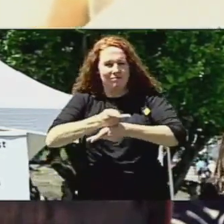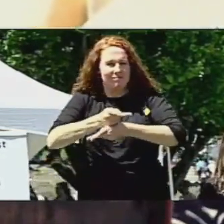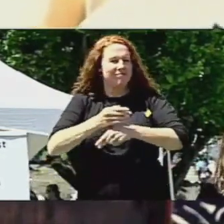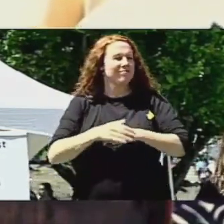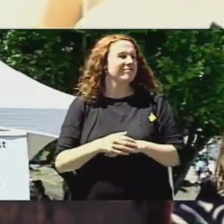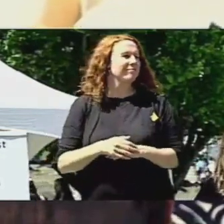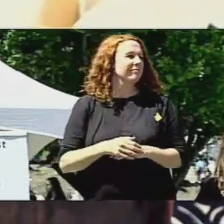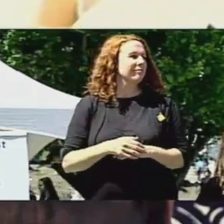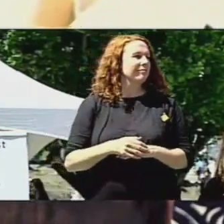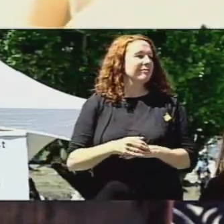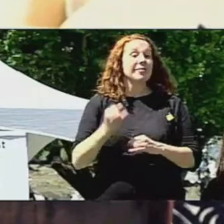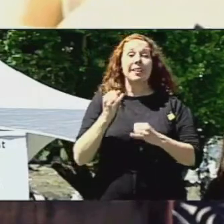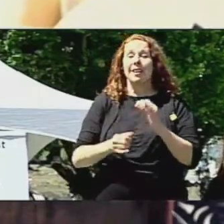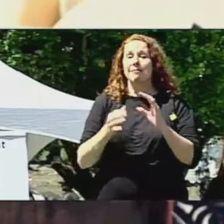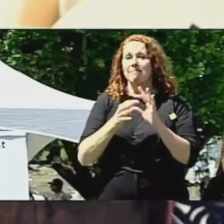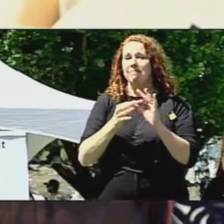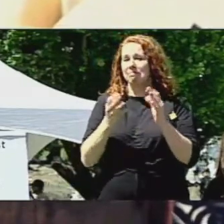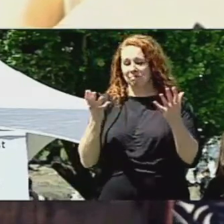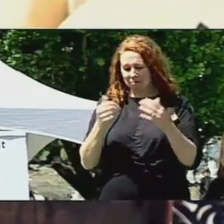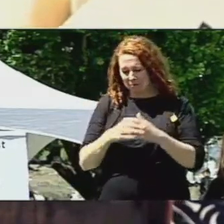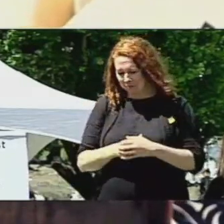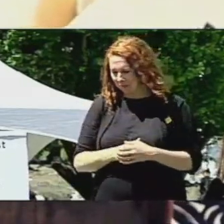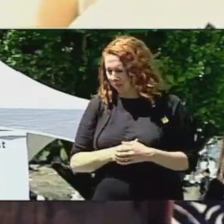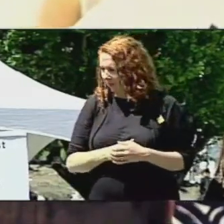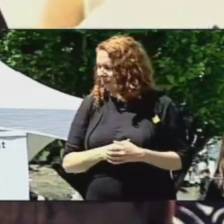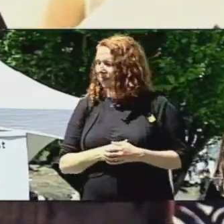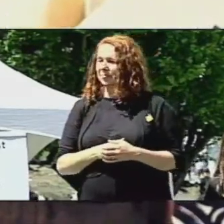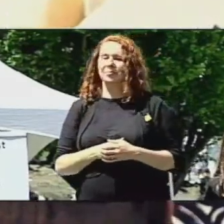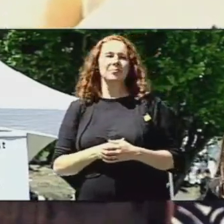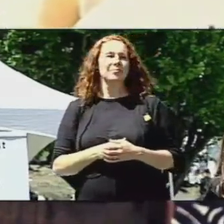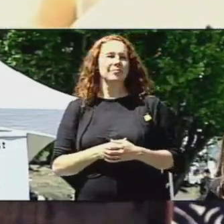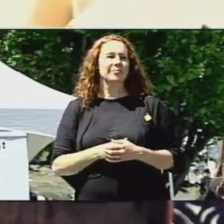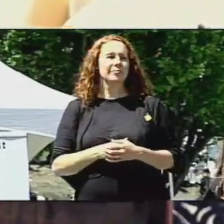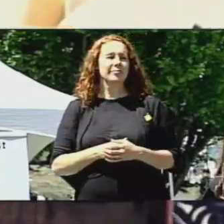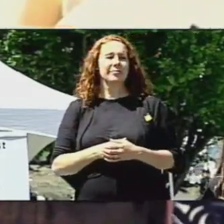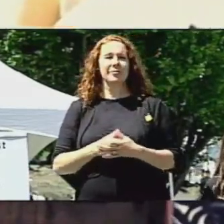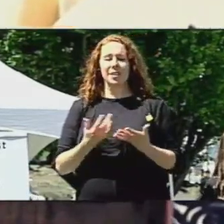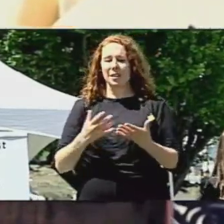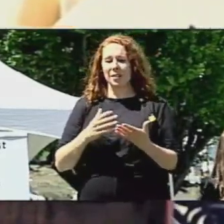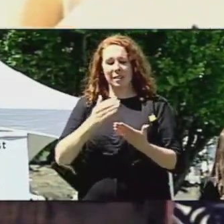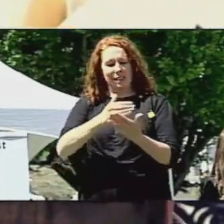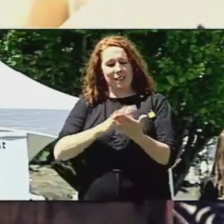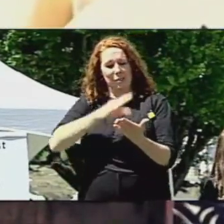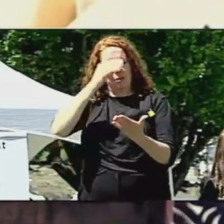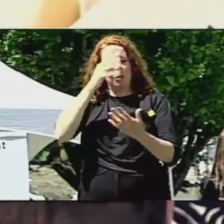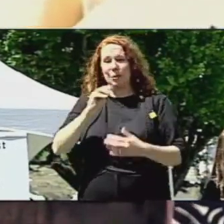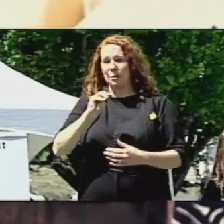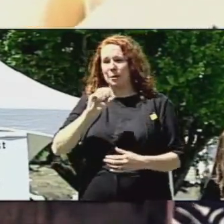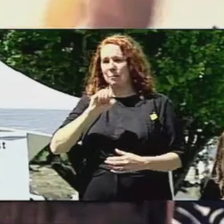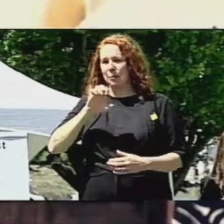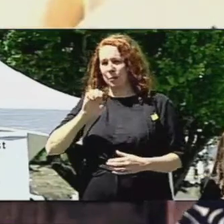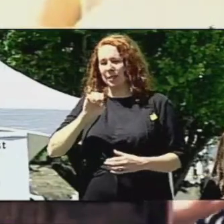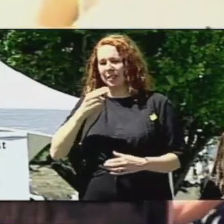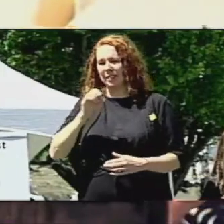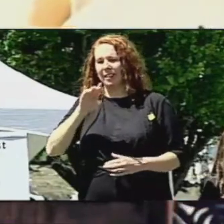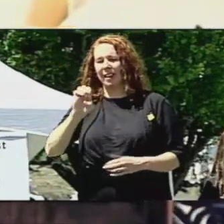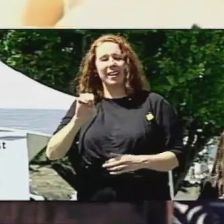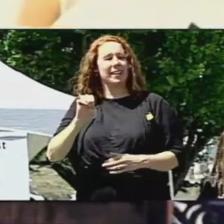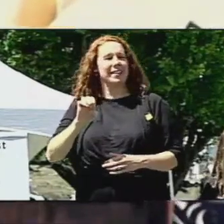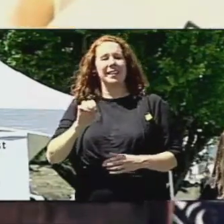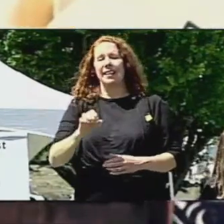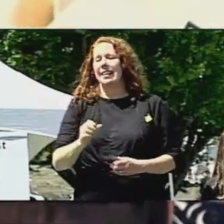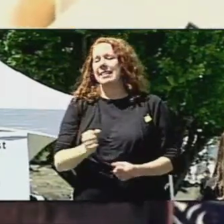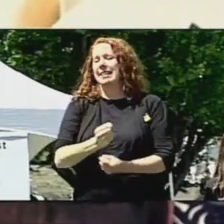The last piece, and one of the biggest lessons that I learned at Moose High Campaign, is to love